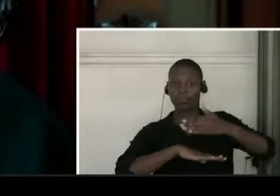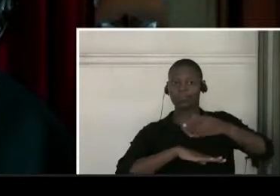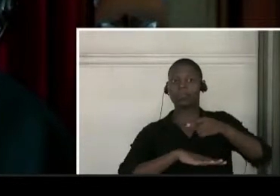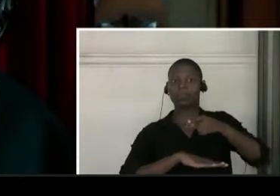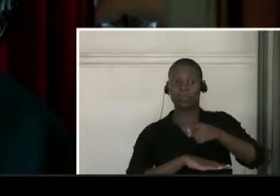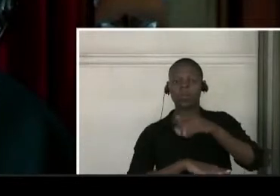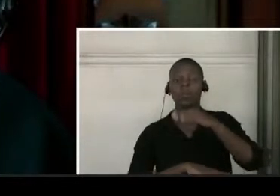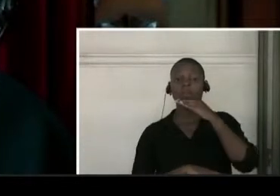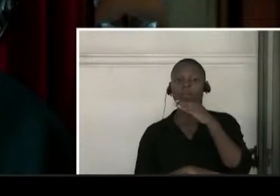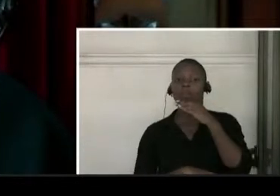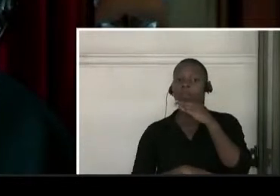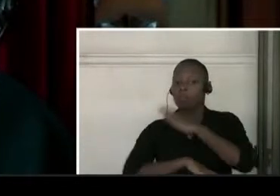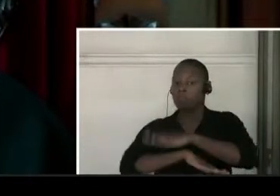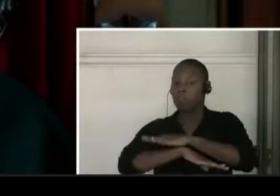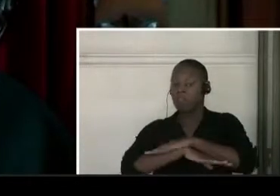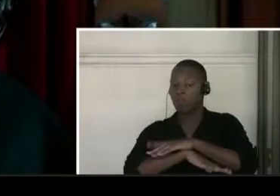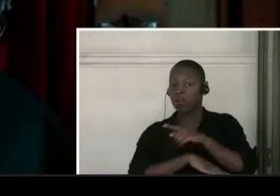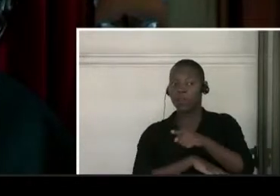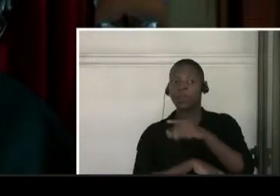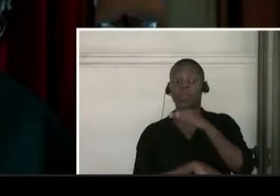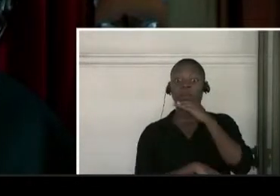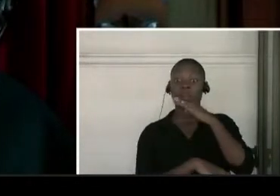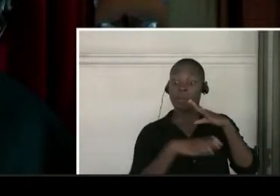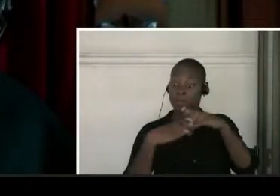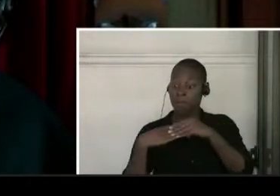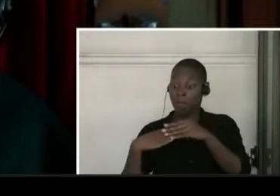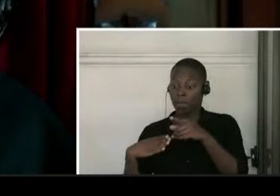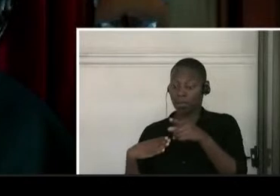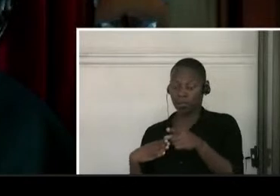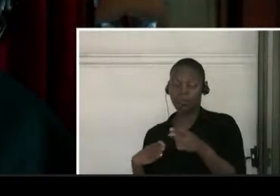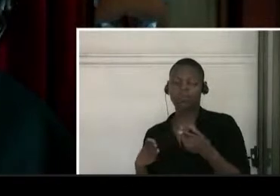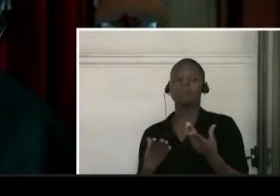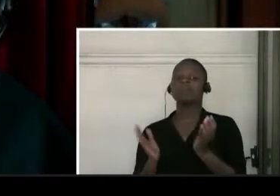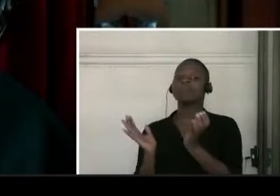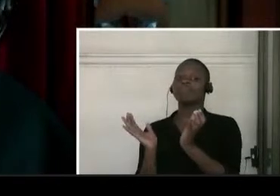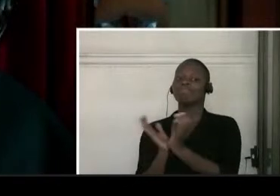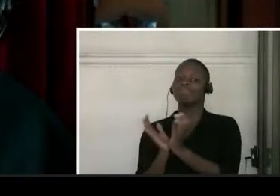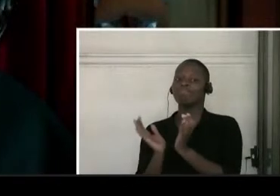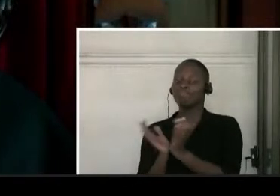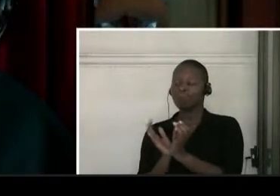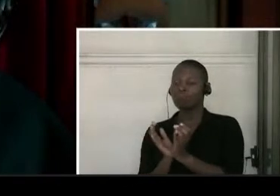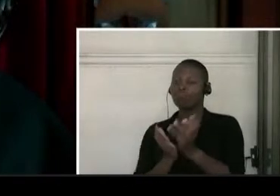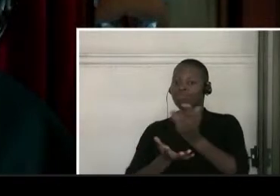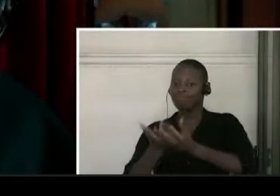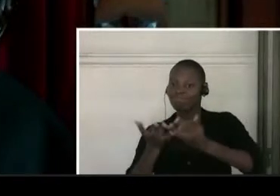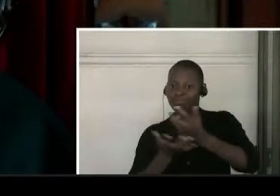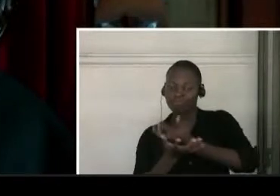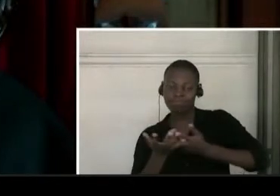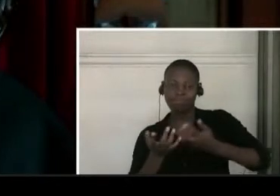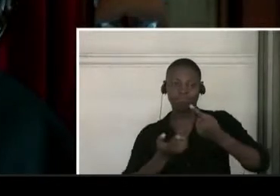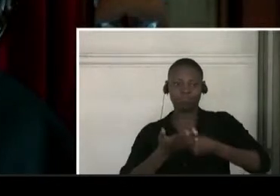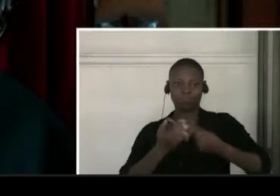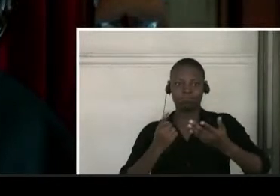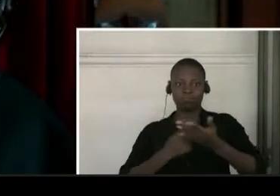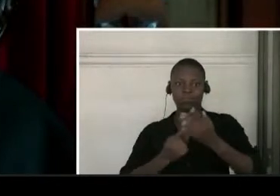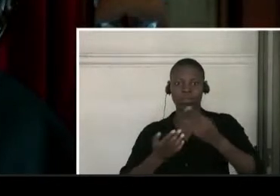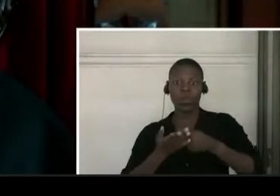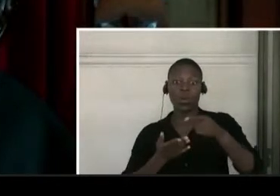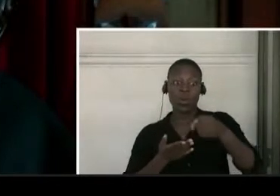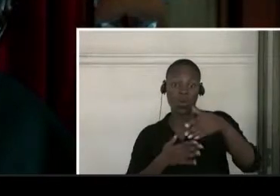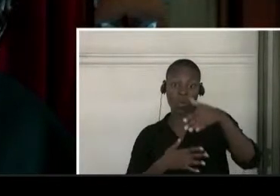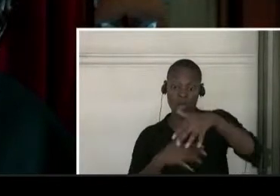hybrid platform. The members who will be debating and will be attending physically will be in the